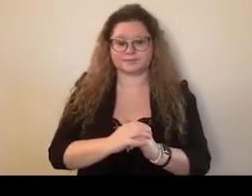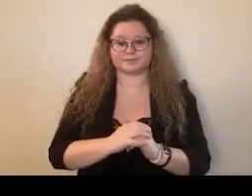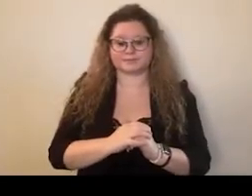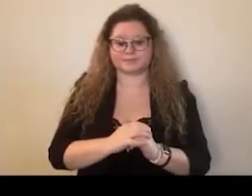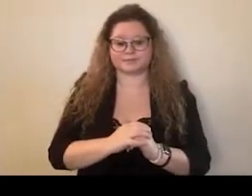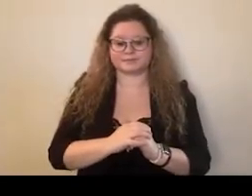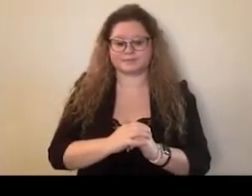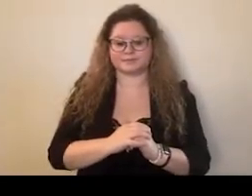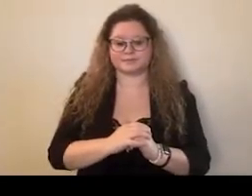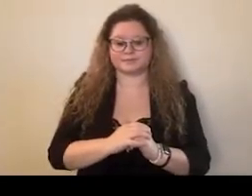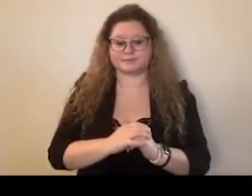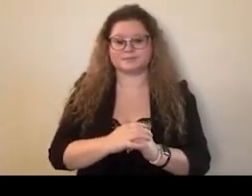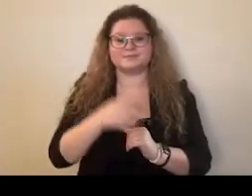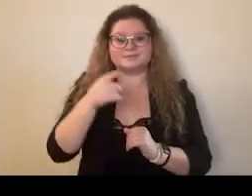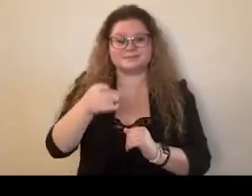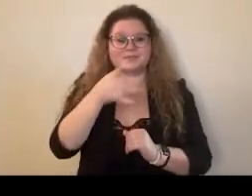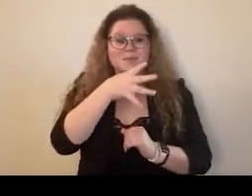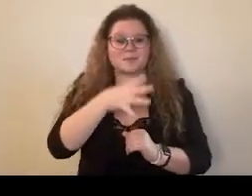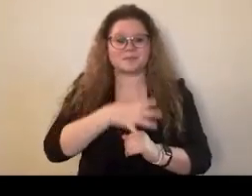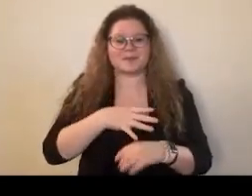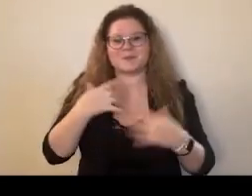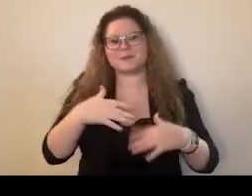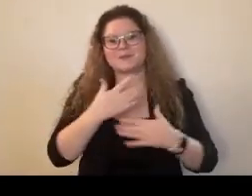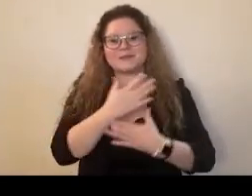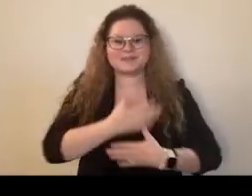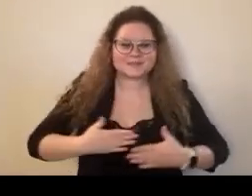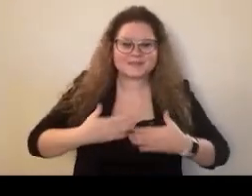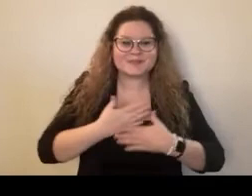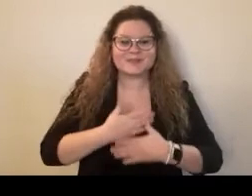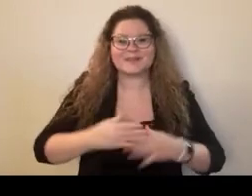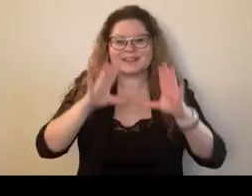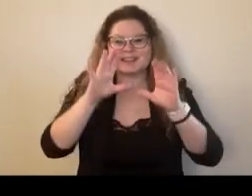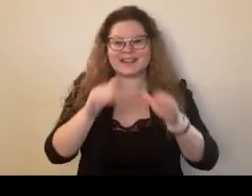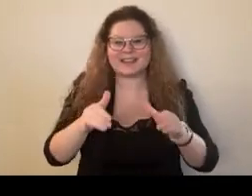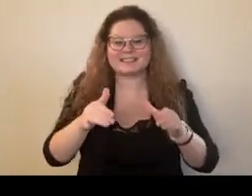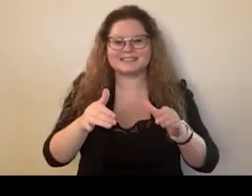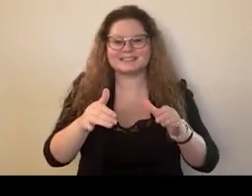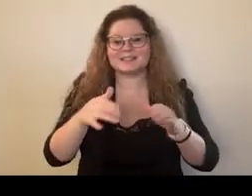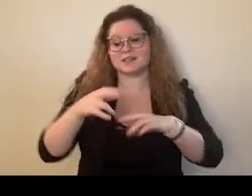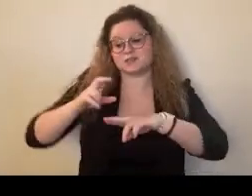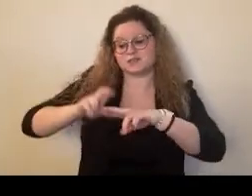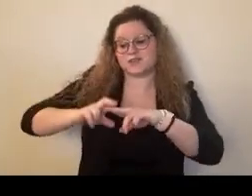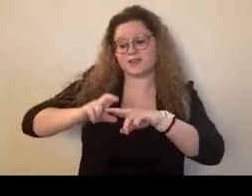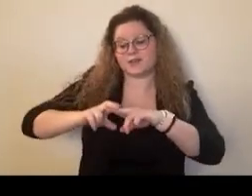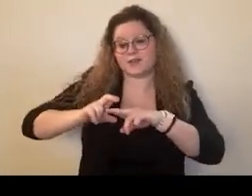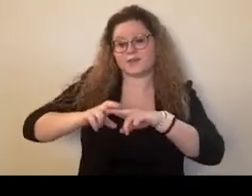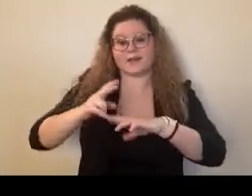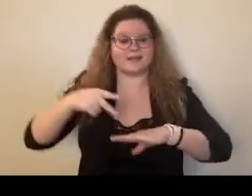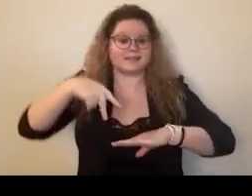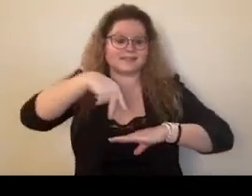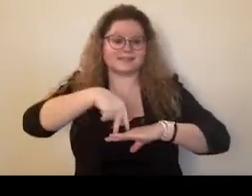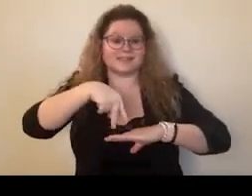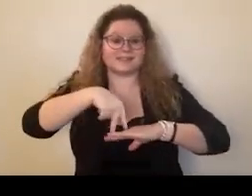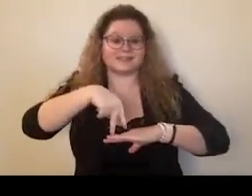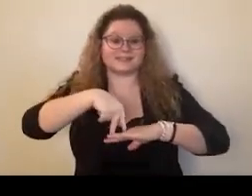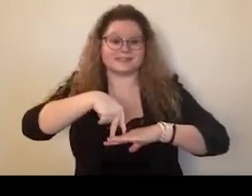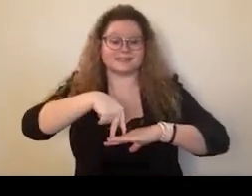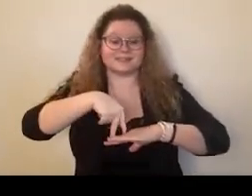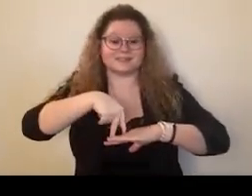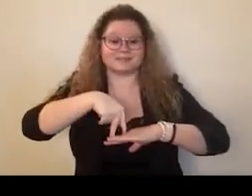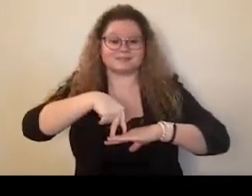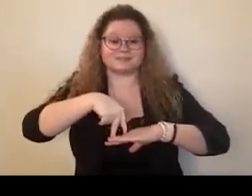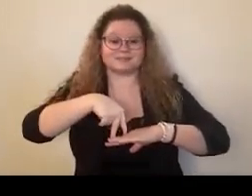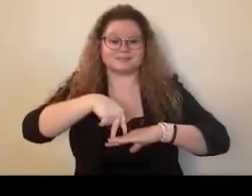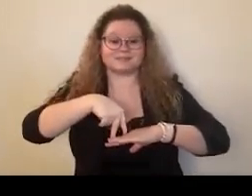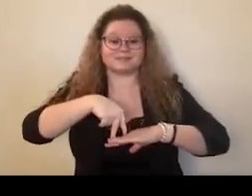This lady enjoyed every part of the exercise lessons, using the chair both seated and standing up, and